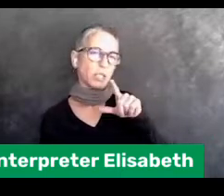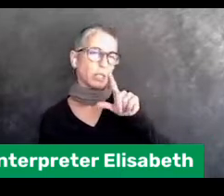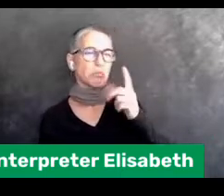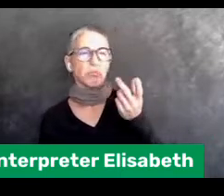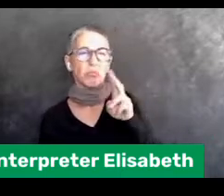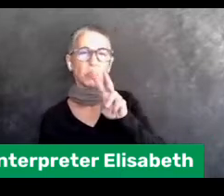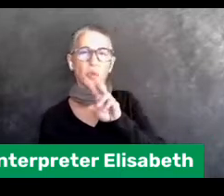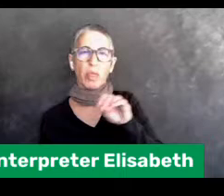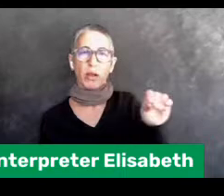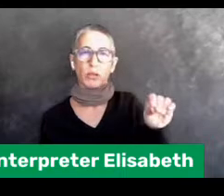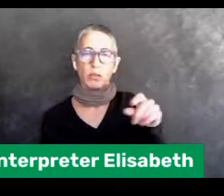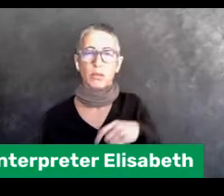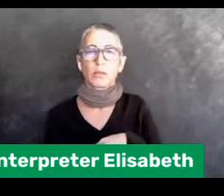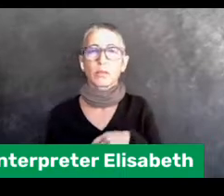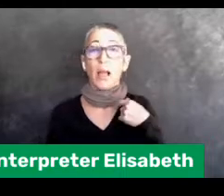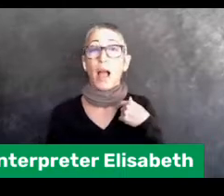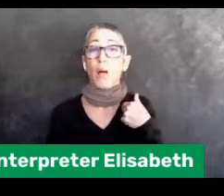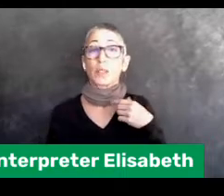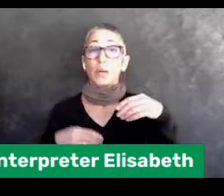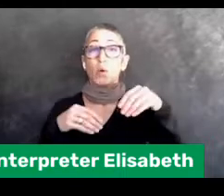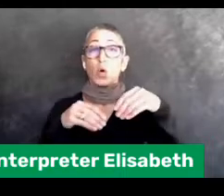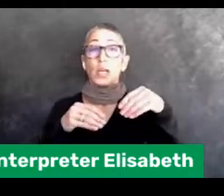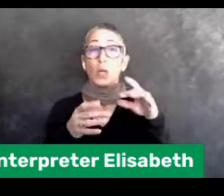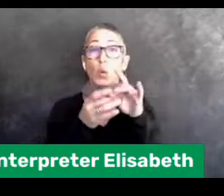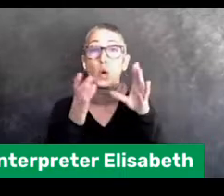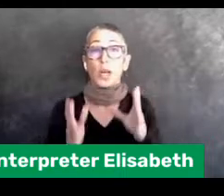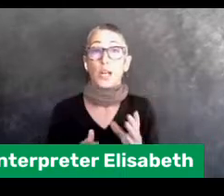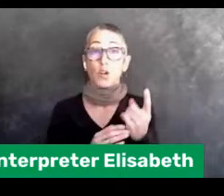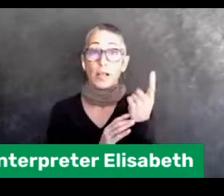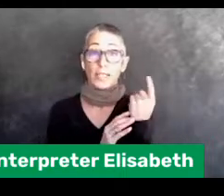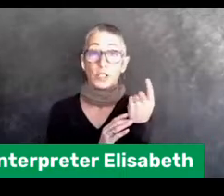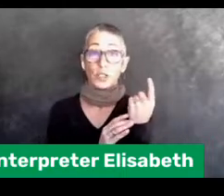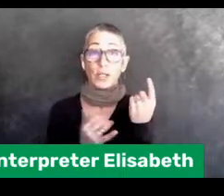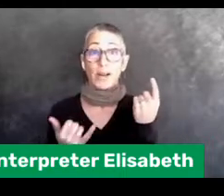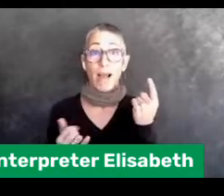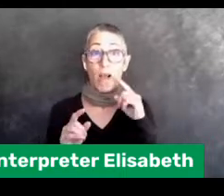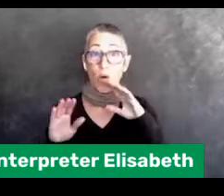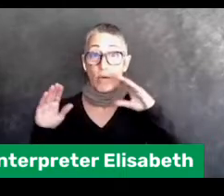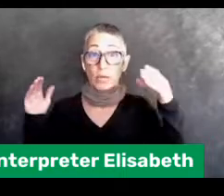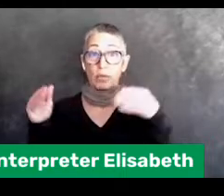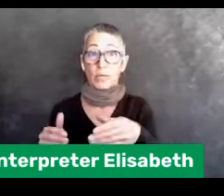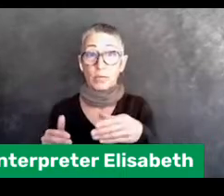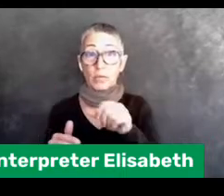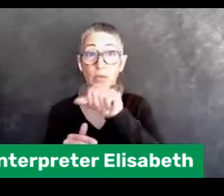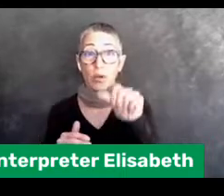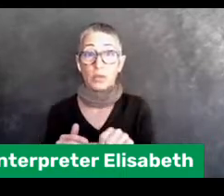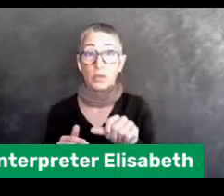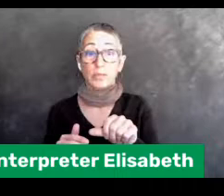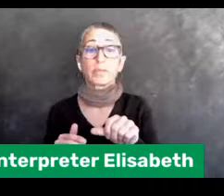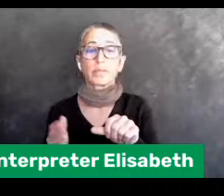their marketing coordinator last year, and now I'm primarily focused on Austin Quality of Life Plan.